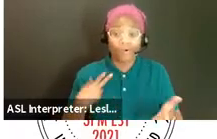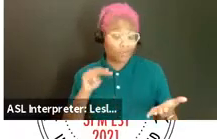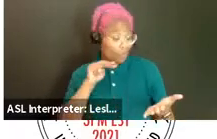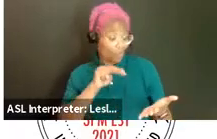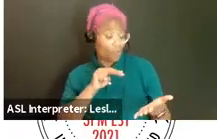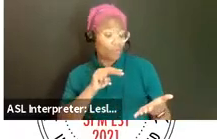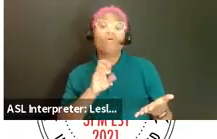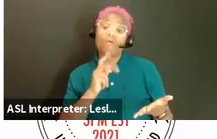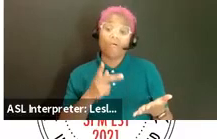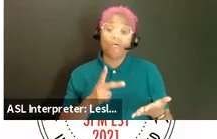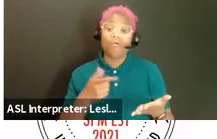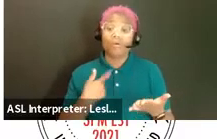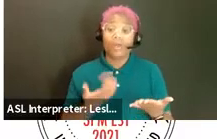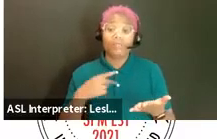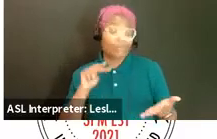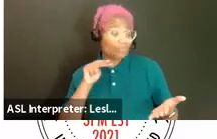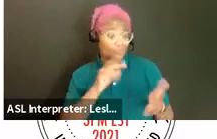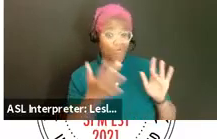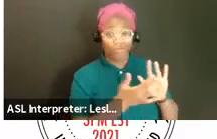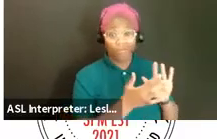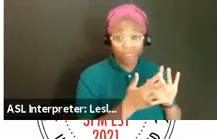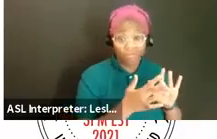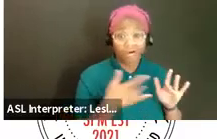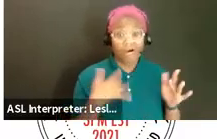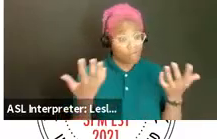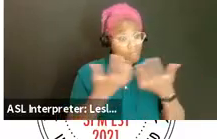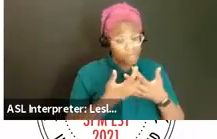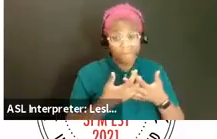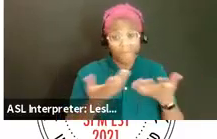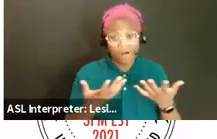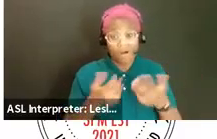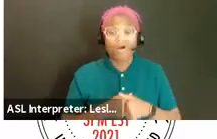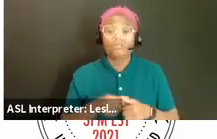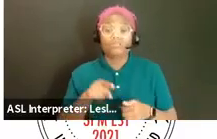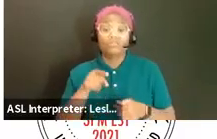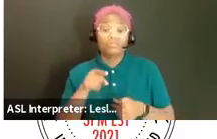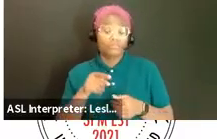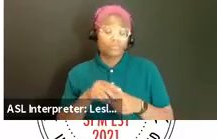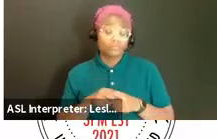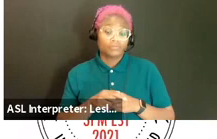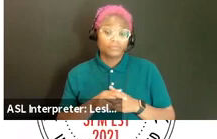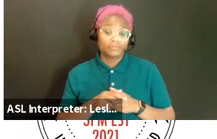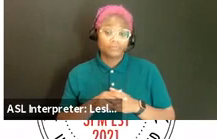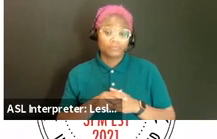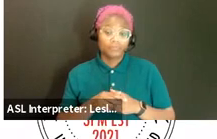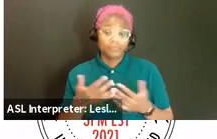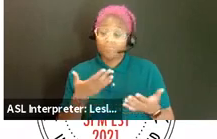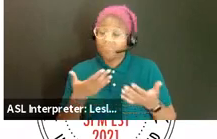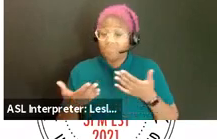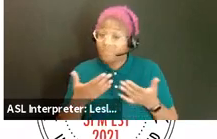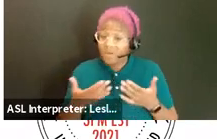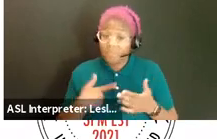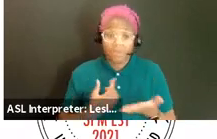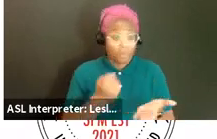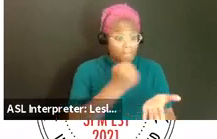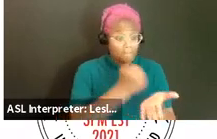probably going to double check it with some database, with the Customs and Border Protection database, but it's probably just going to be an email that you print out.